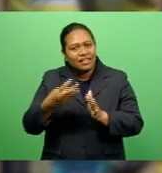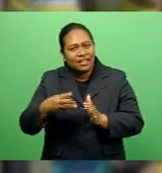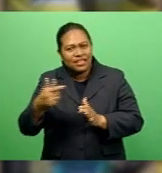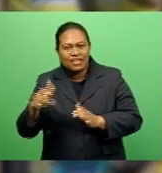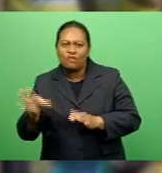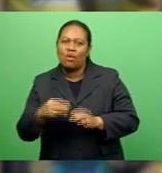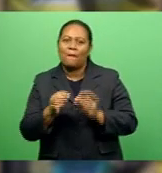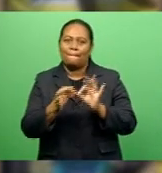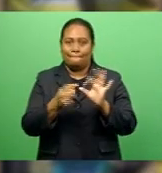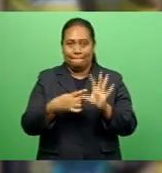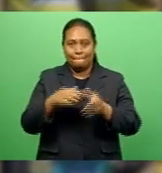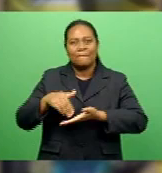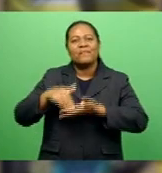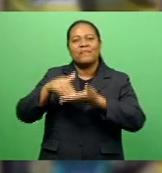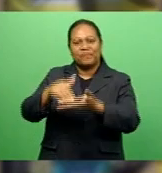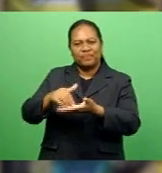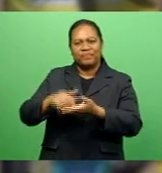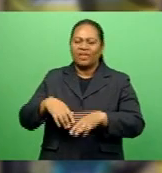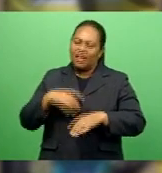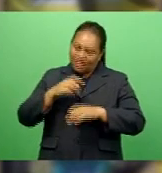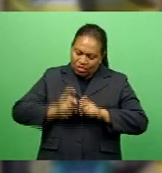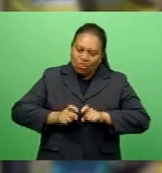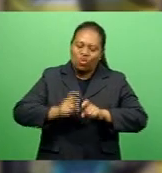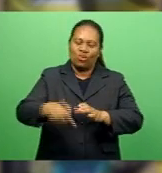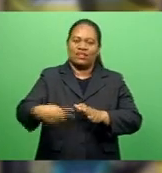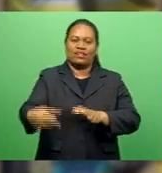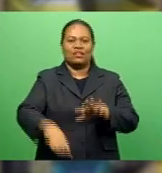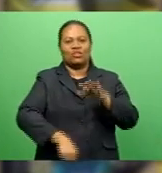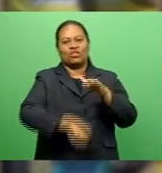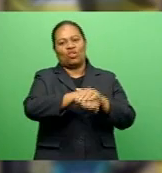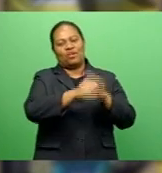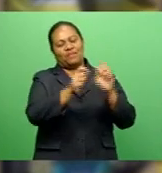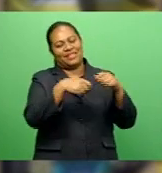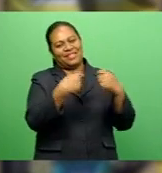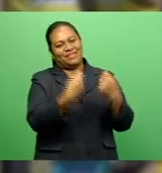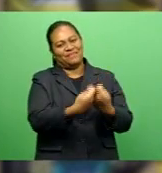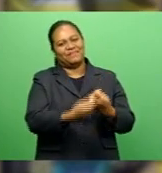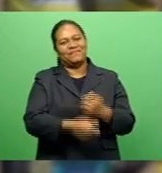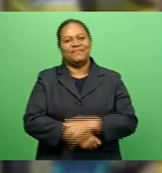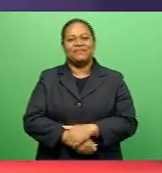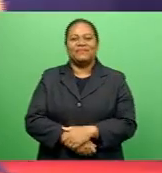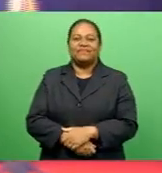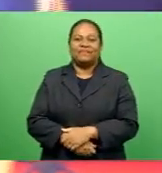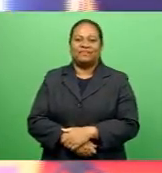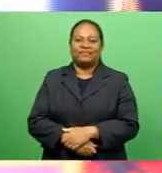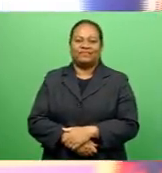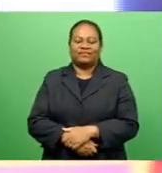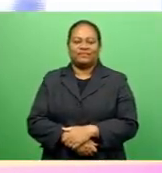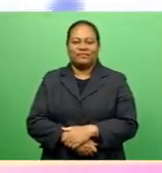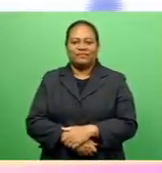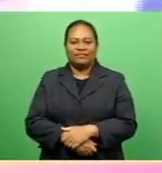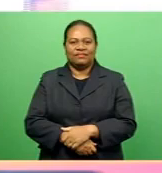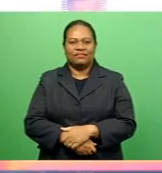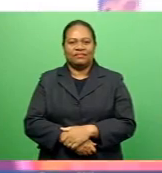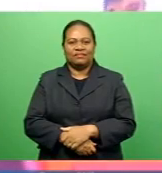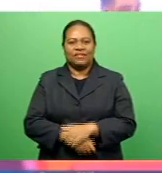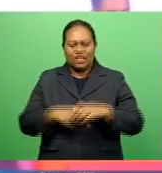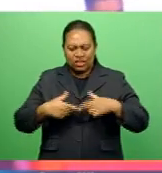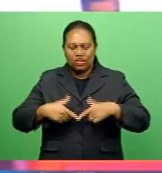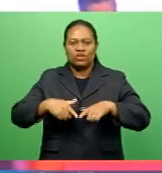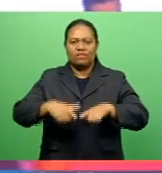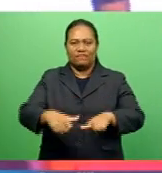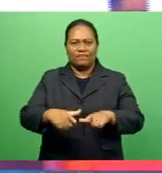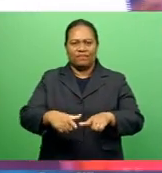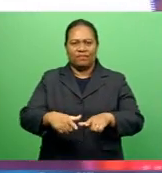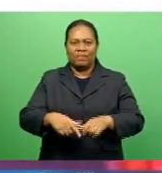native plans to help his side remain in the top tier in years to come. Caroline Tabi with the details. The journey to making